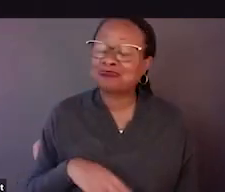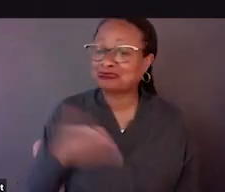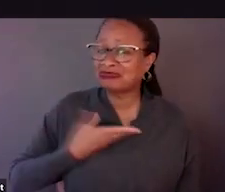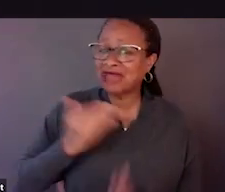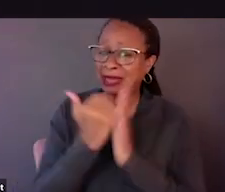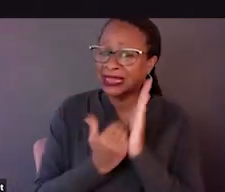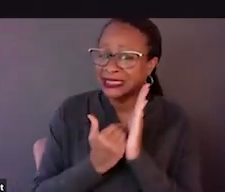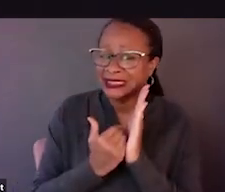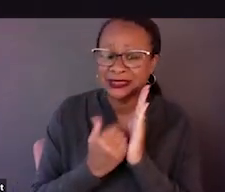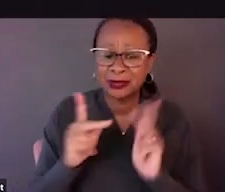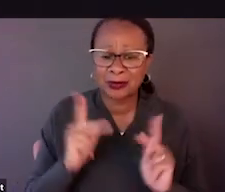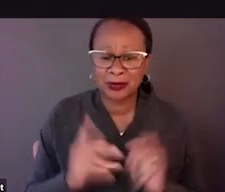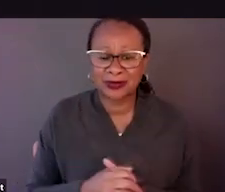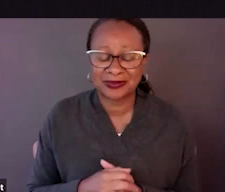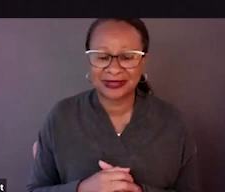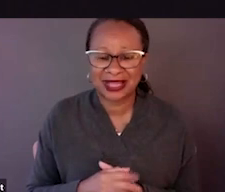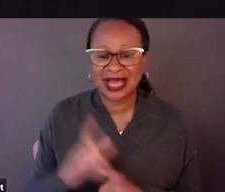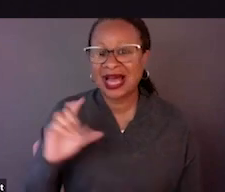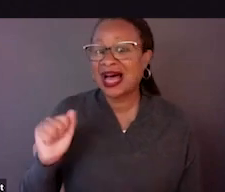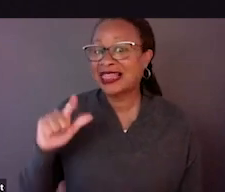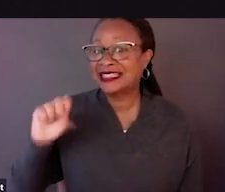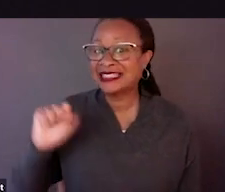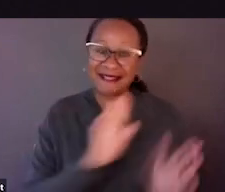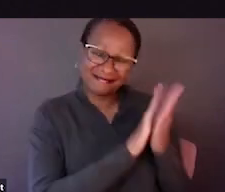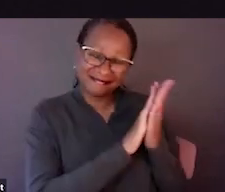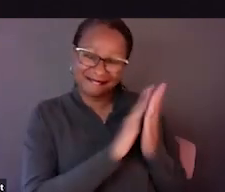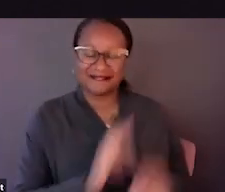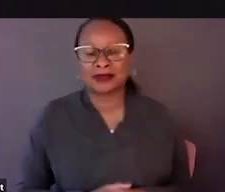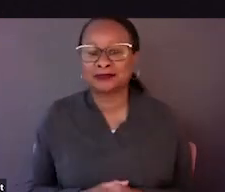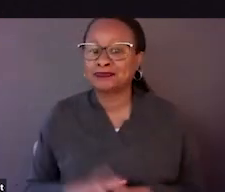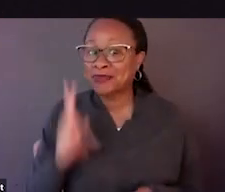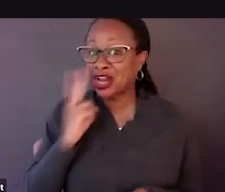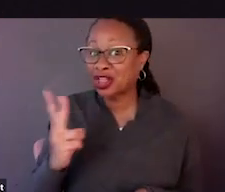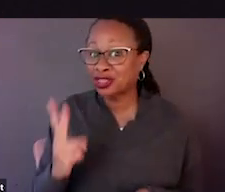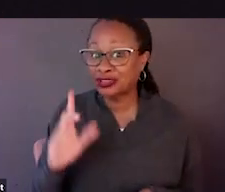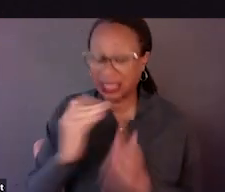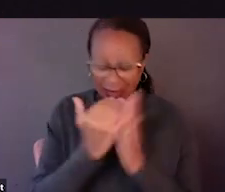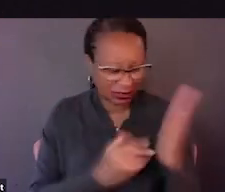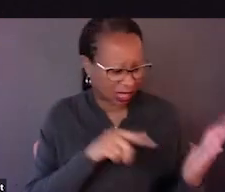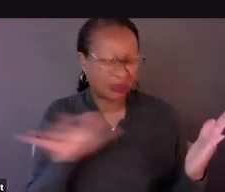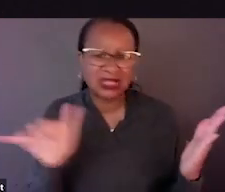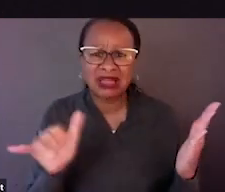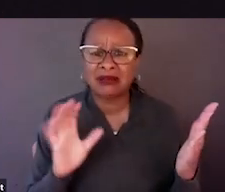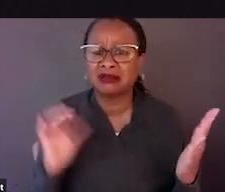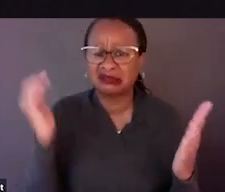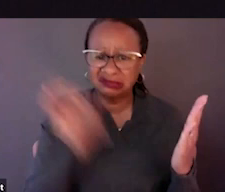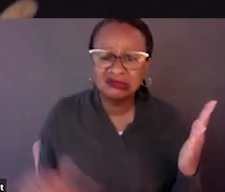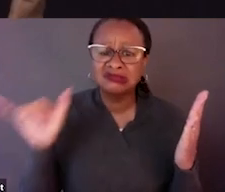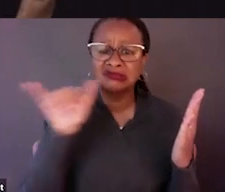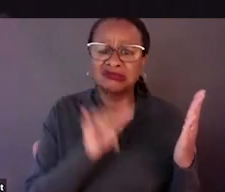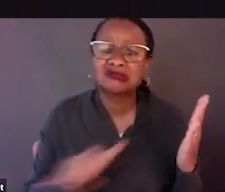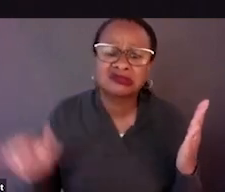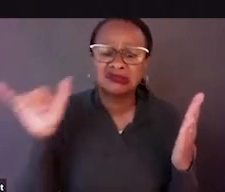list, Lisa Fan. And I looked at the list and I was like, oh God, it's the same, you know, it's a lot